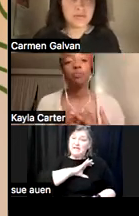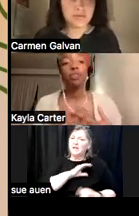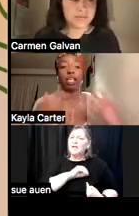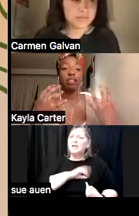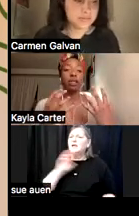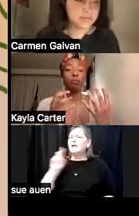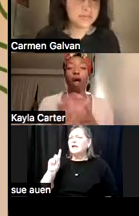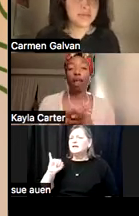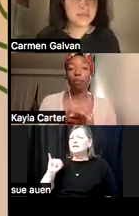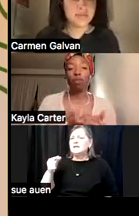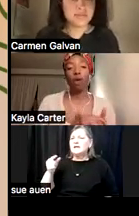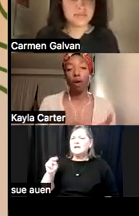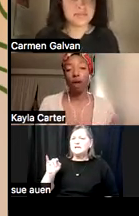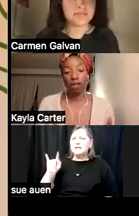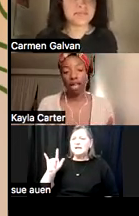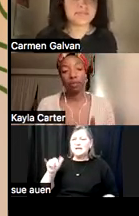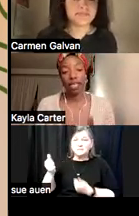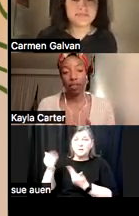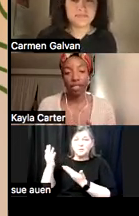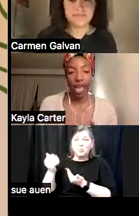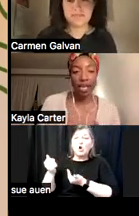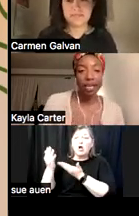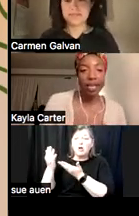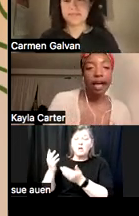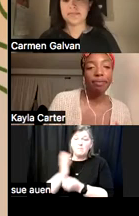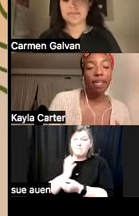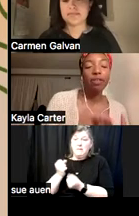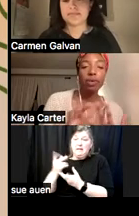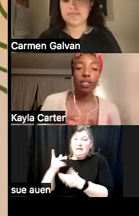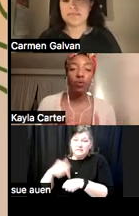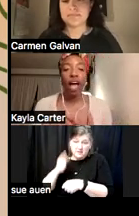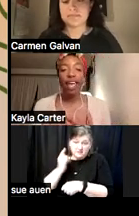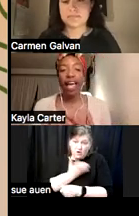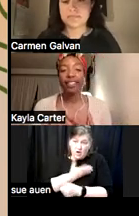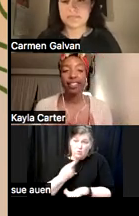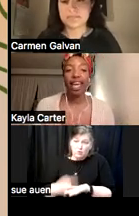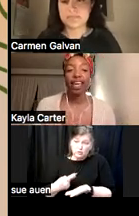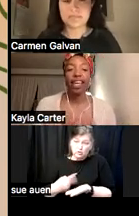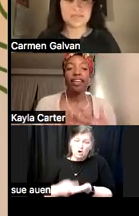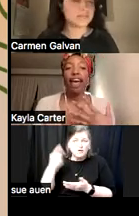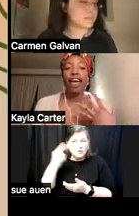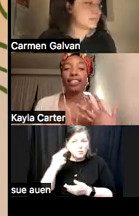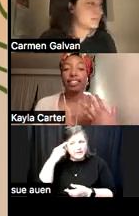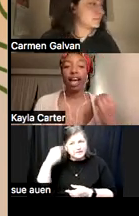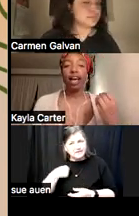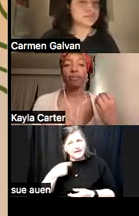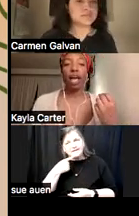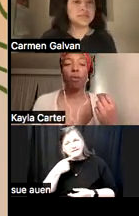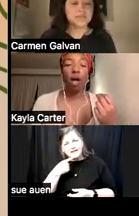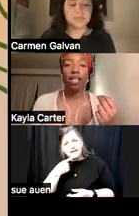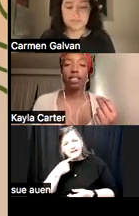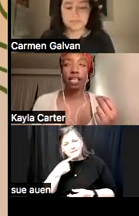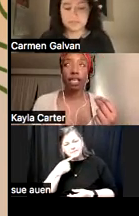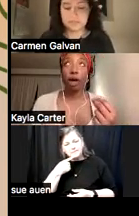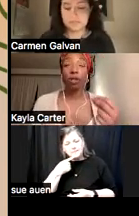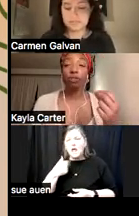is something that's been brought up throughout our time together today. And the reason why I say that I